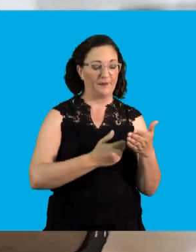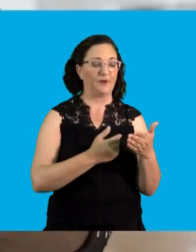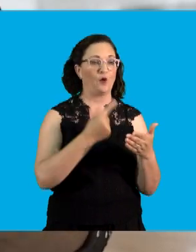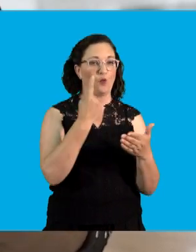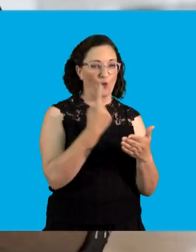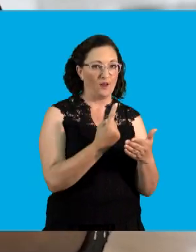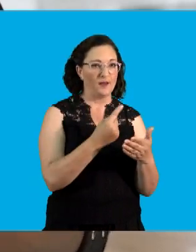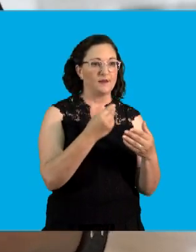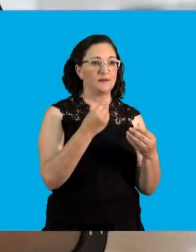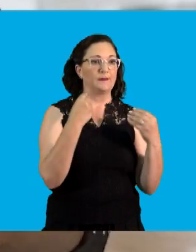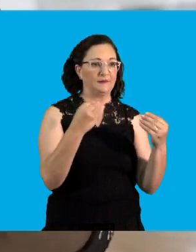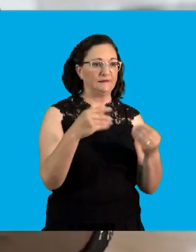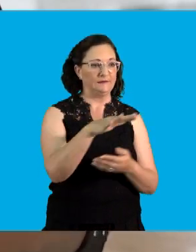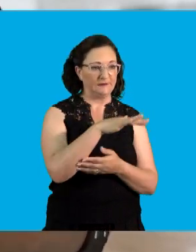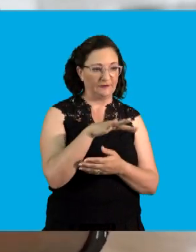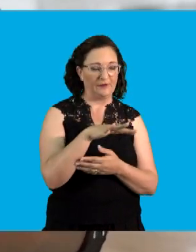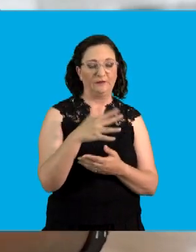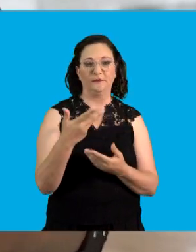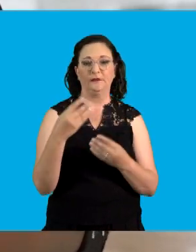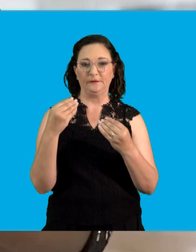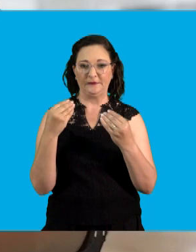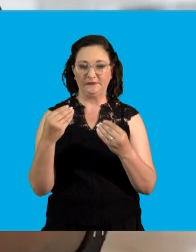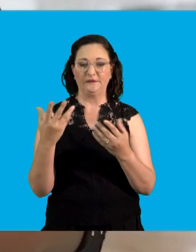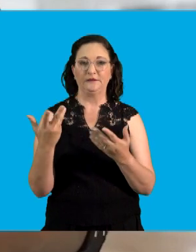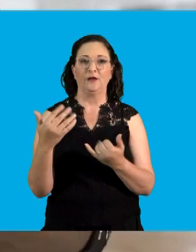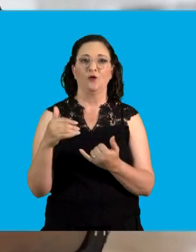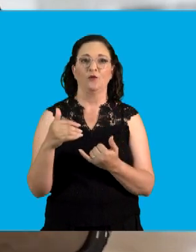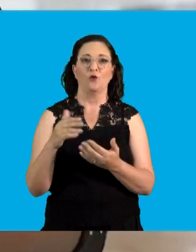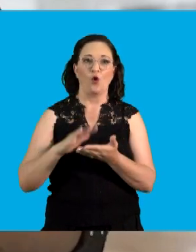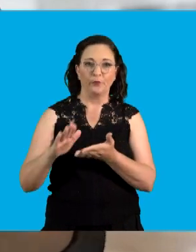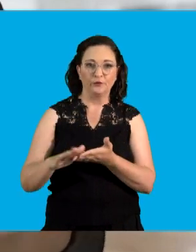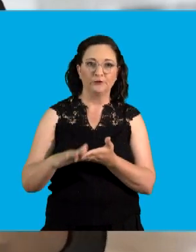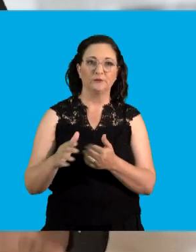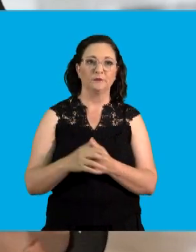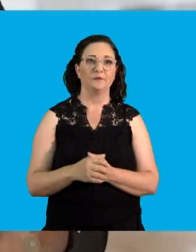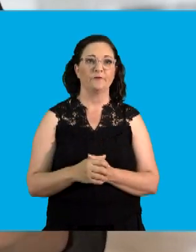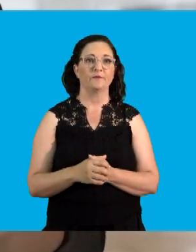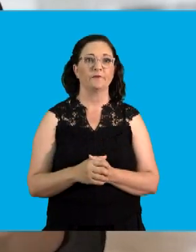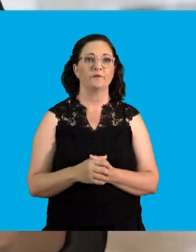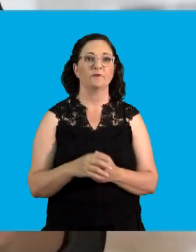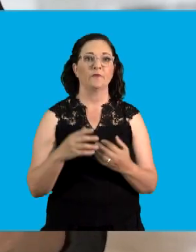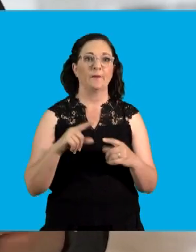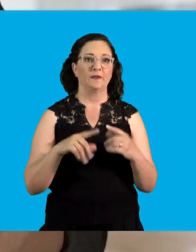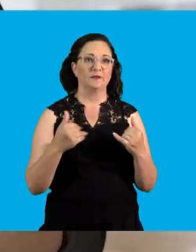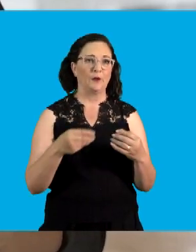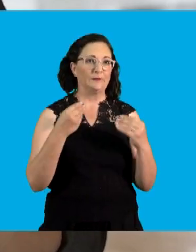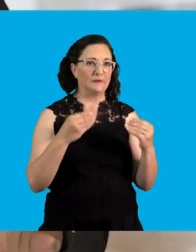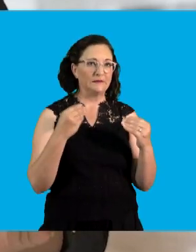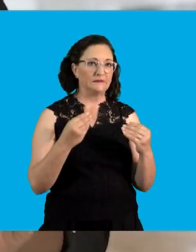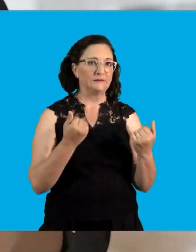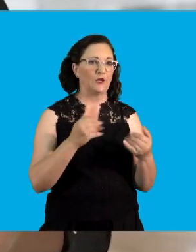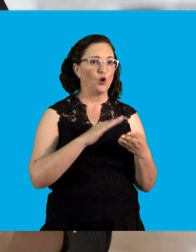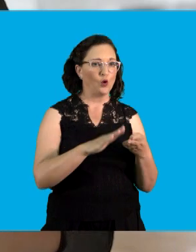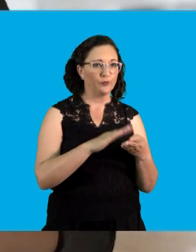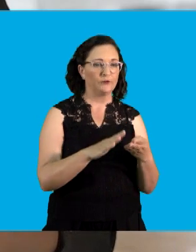environments and business operations. So also in your section A, you will have business environment and business operations